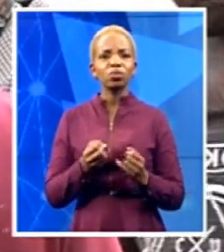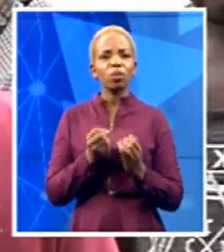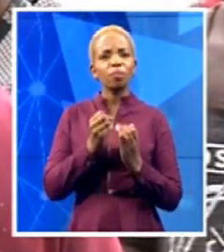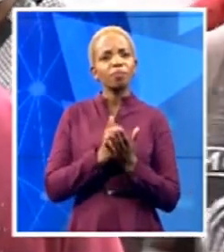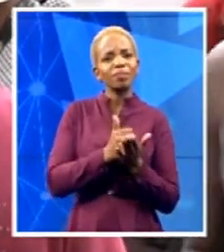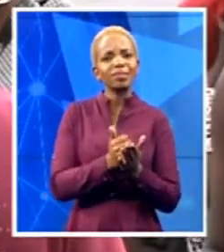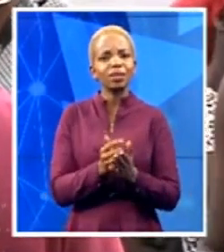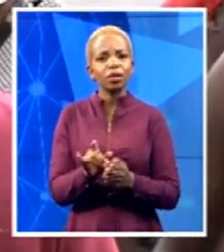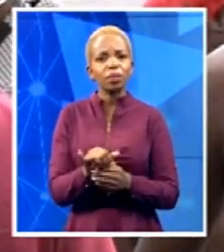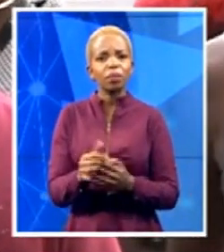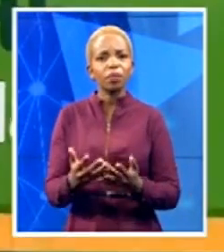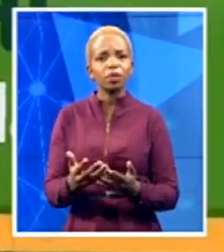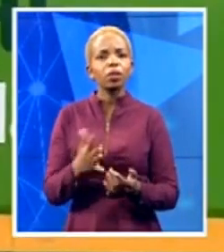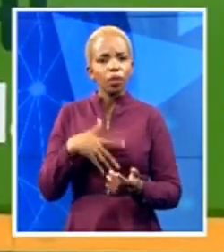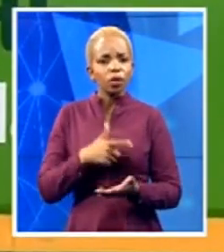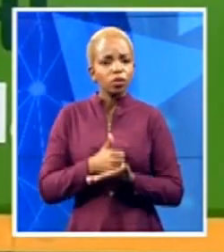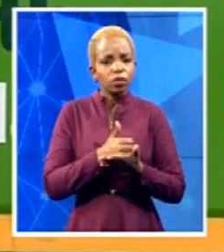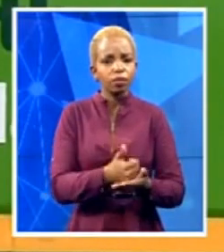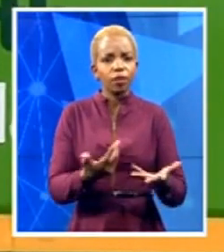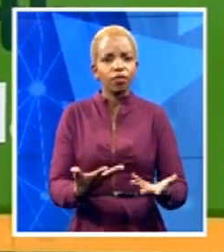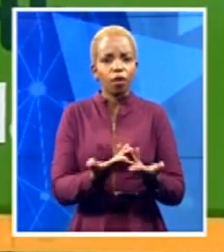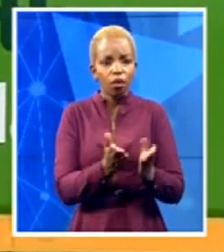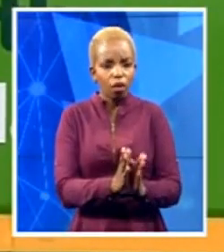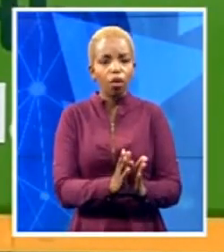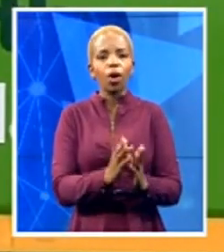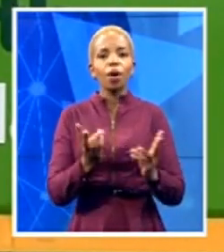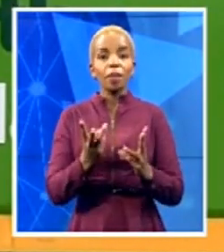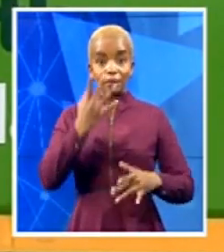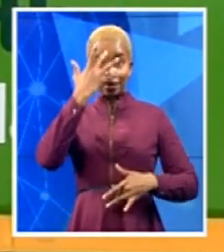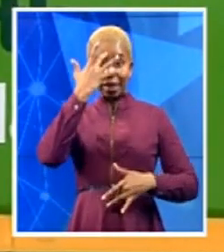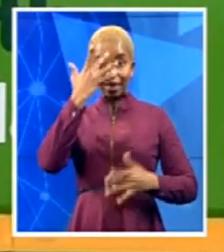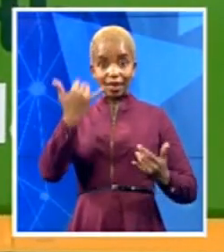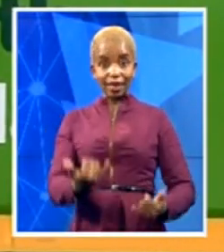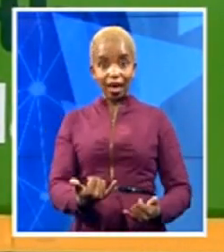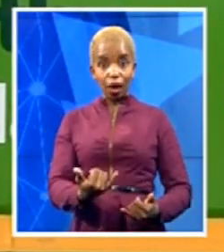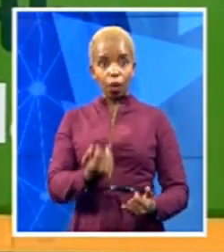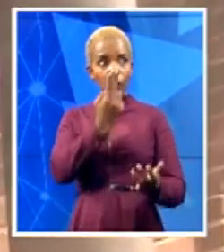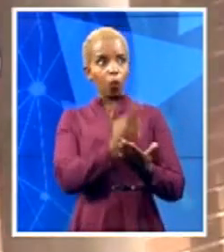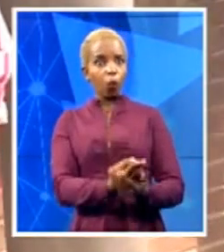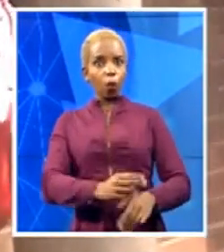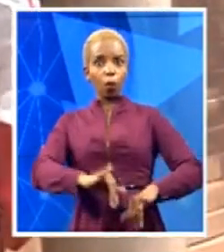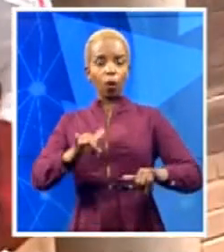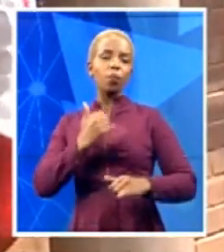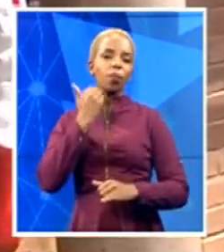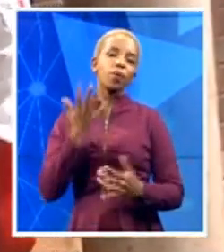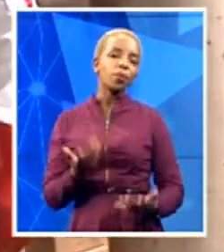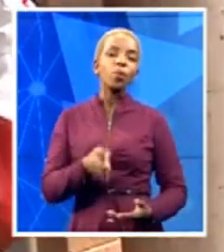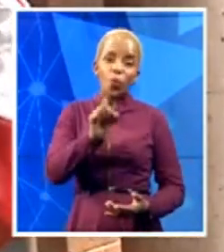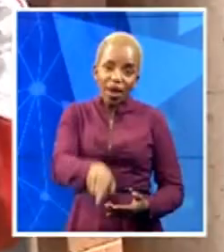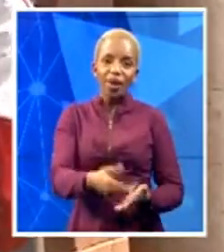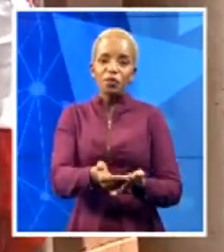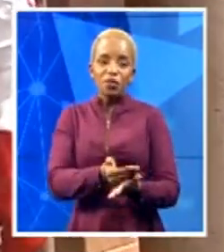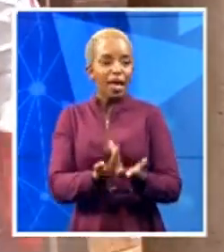secondary infections. But the patient right now needs surgery to save them from death, from an illness that they had long before